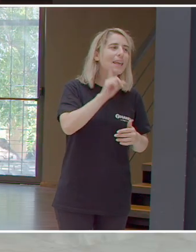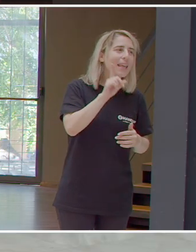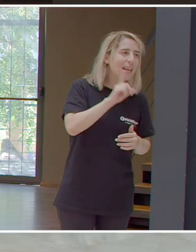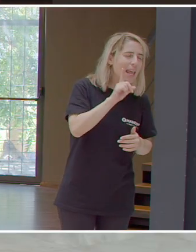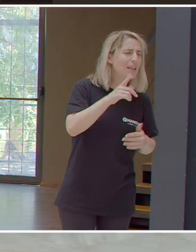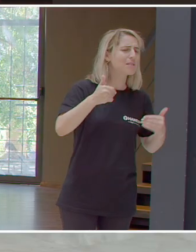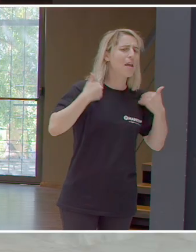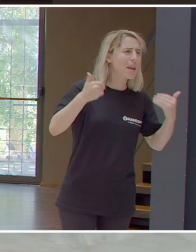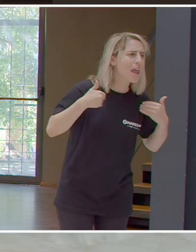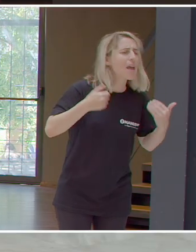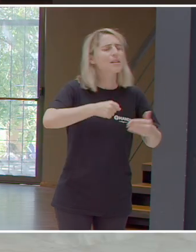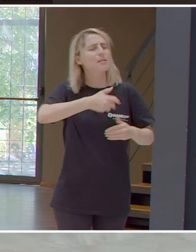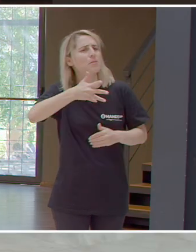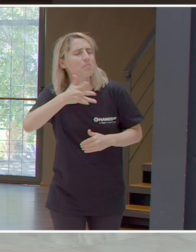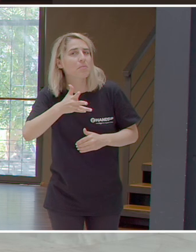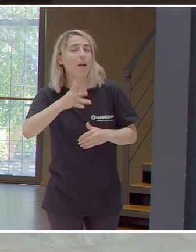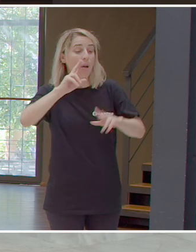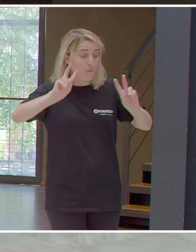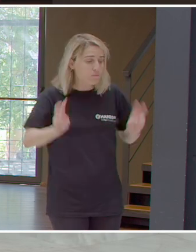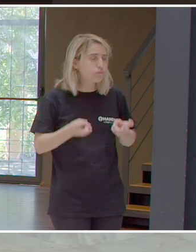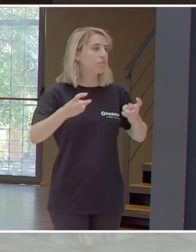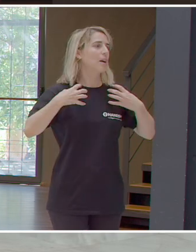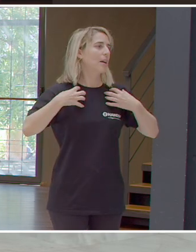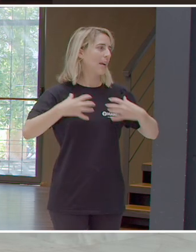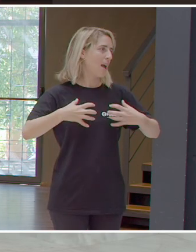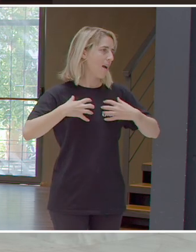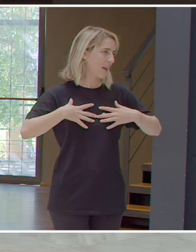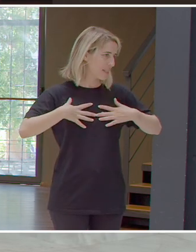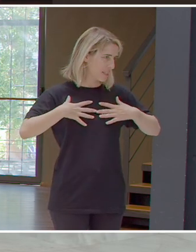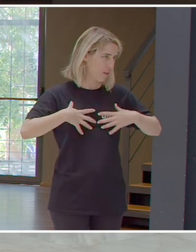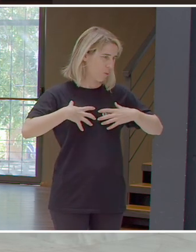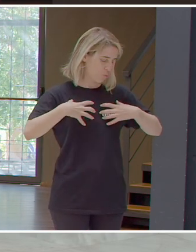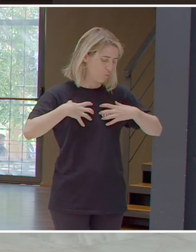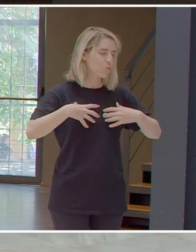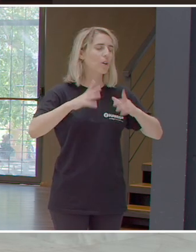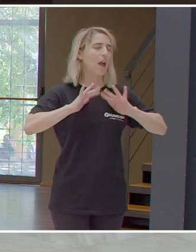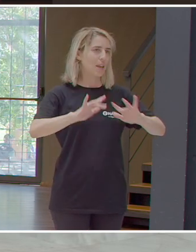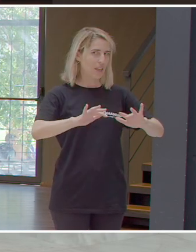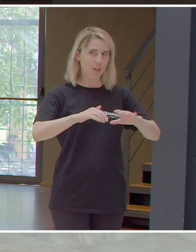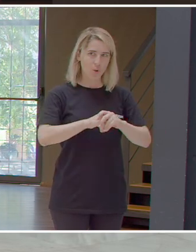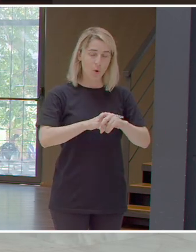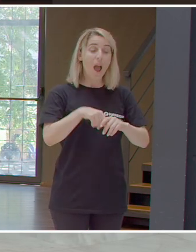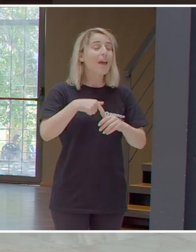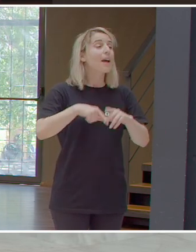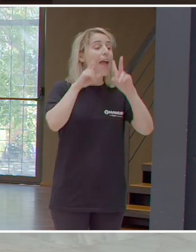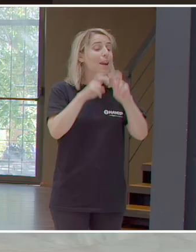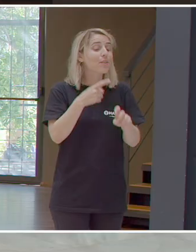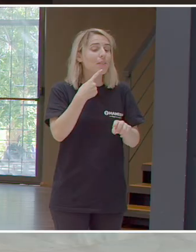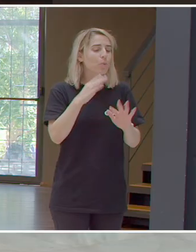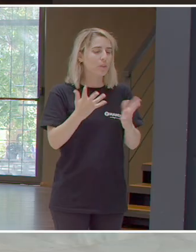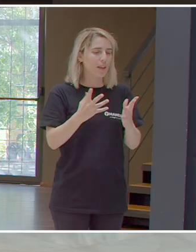women get diagnosed with breast cancer. And I've read studies that 9 out of 10 women